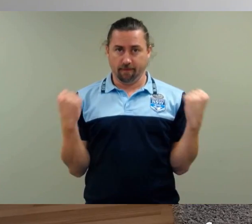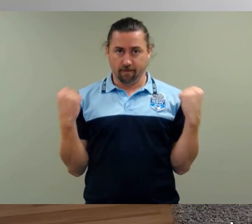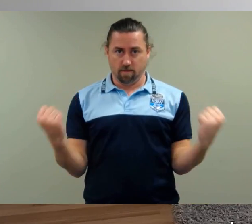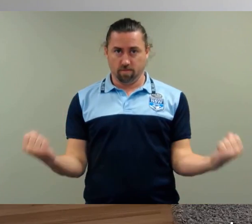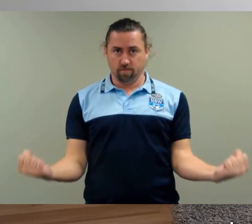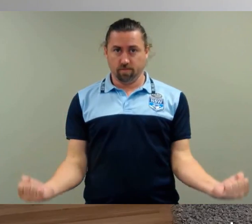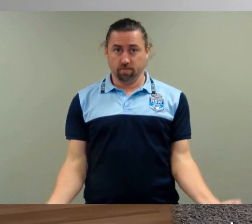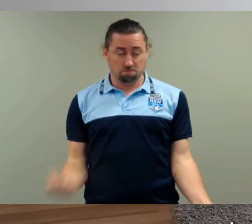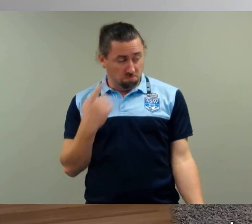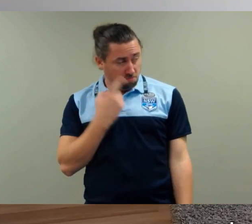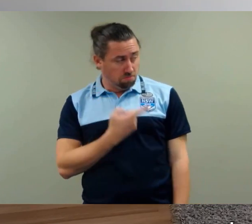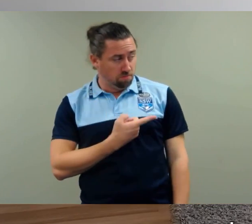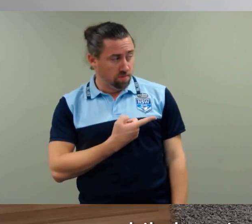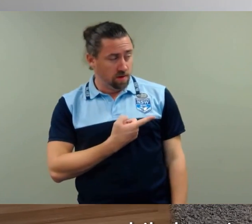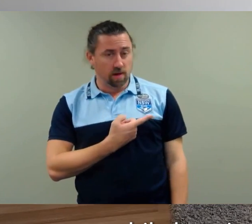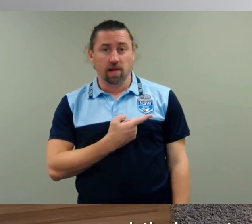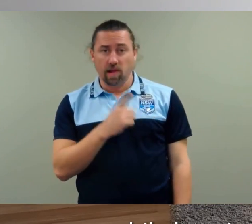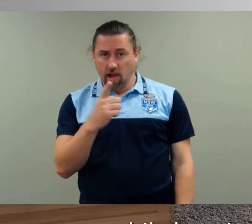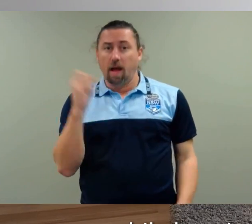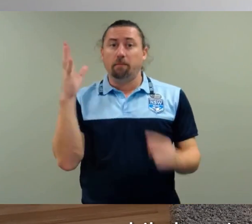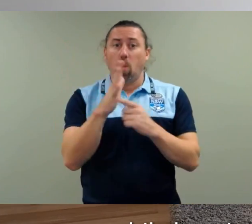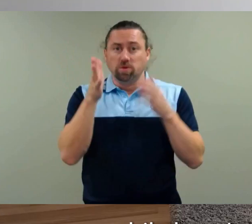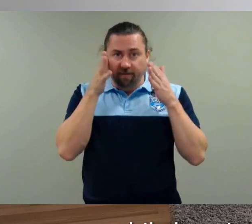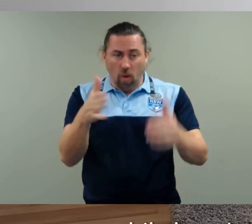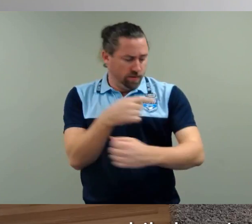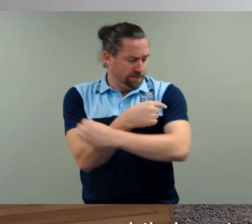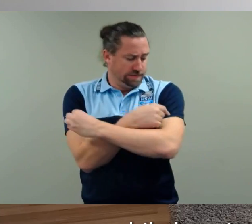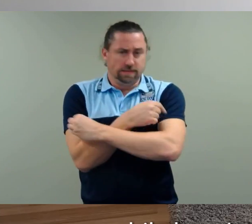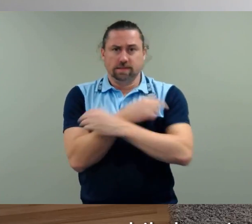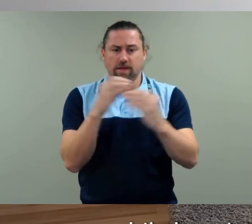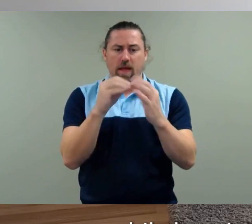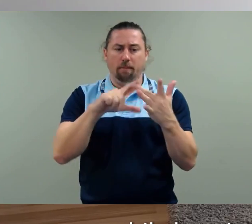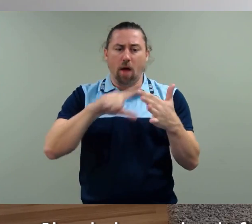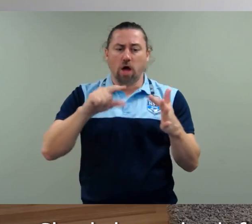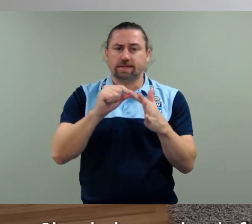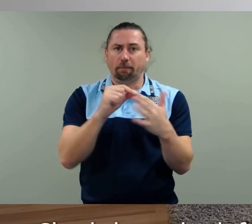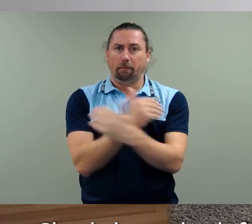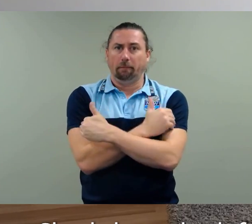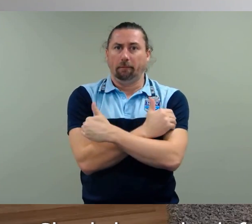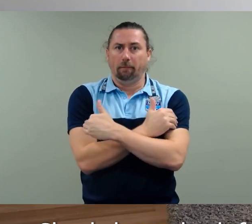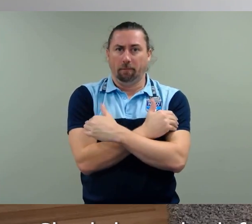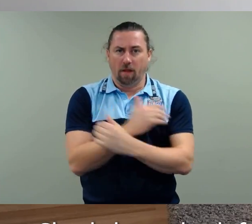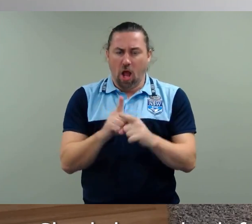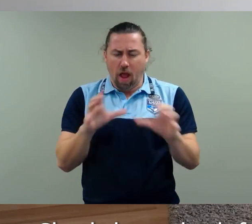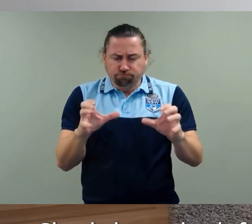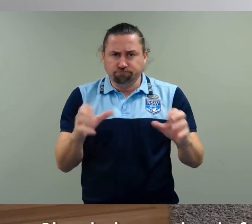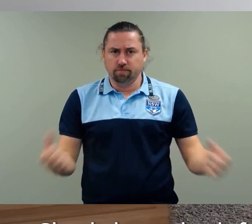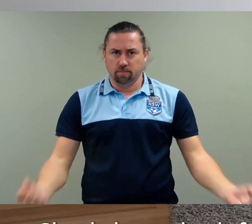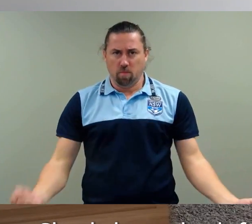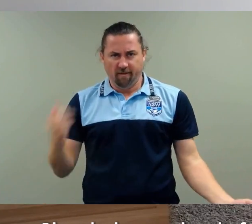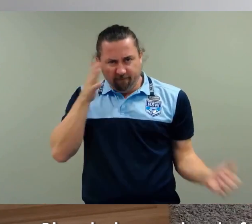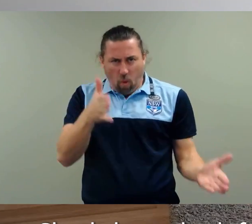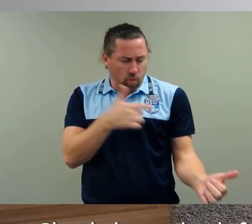sides of the body to the front of the shoulders, while keeping tension in your bicep muscle. Slowly lower both